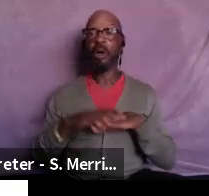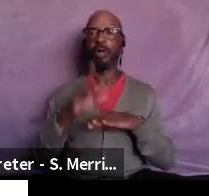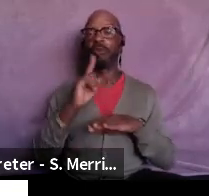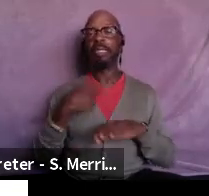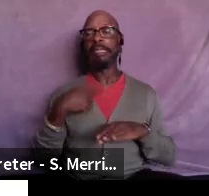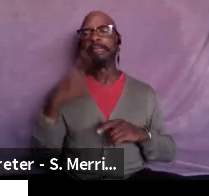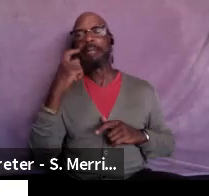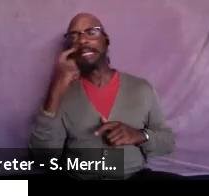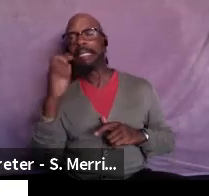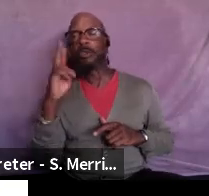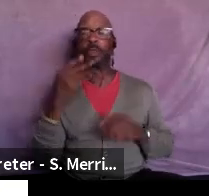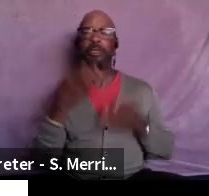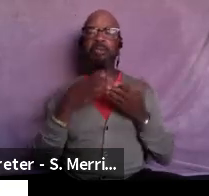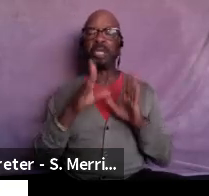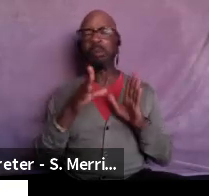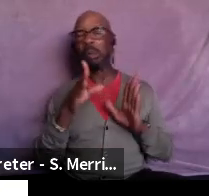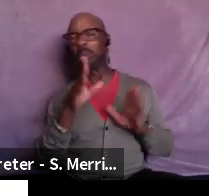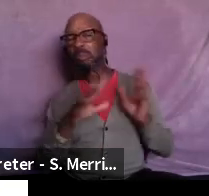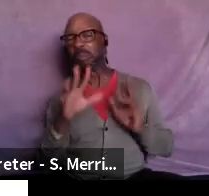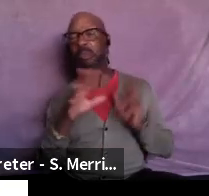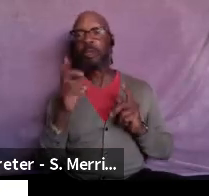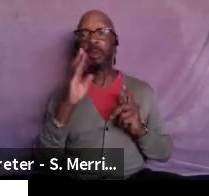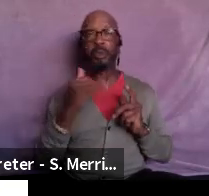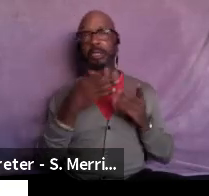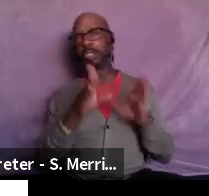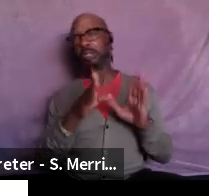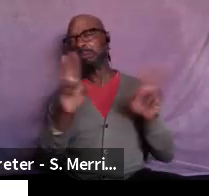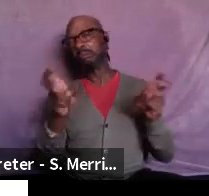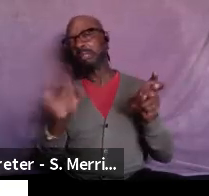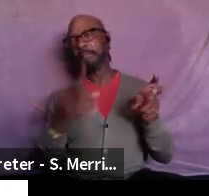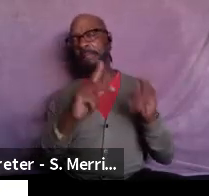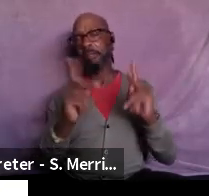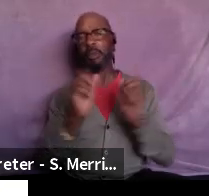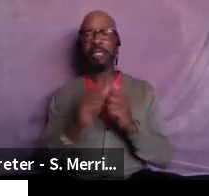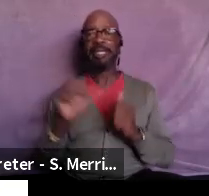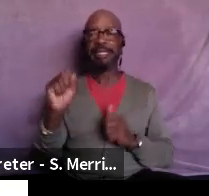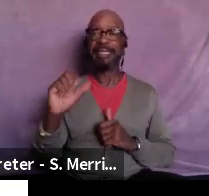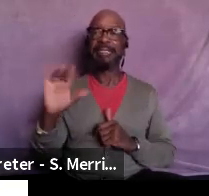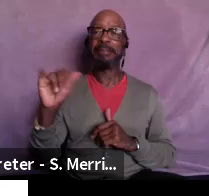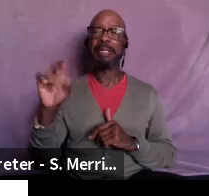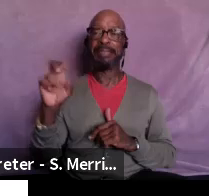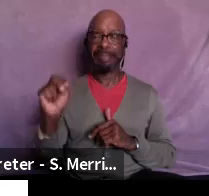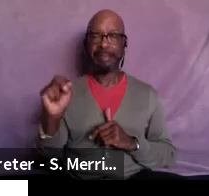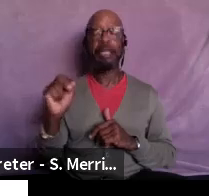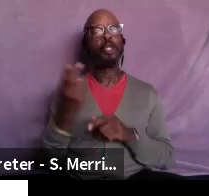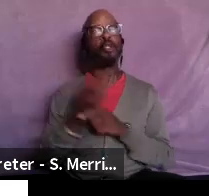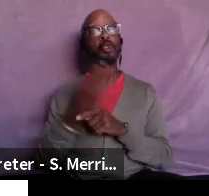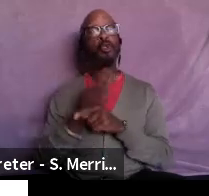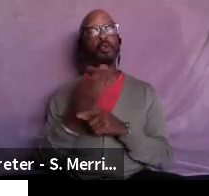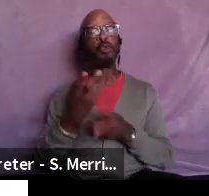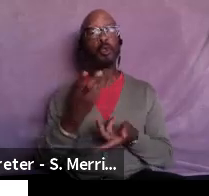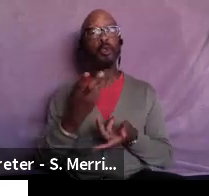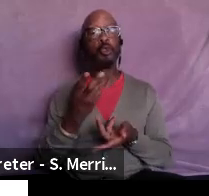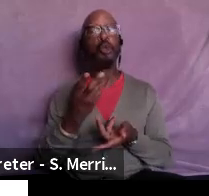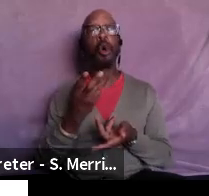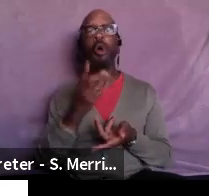or generalizations. You know, there was a generalization here that people with Suboxone use posed